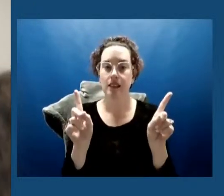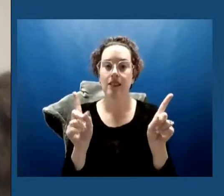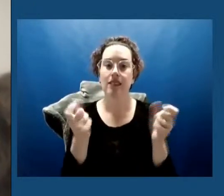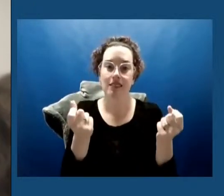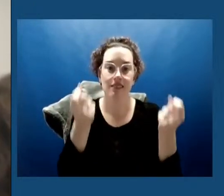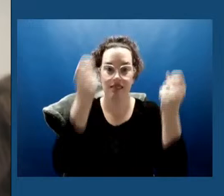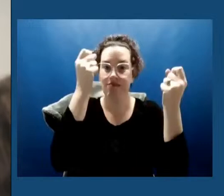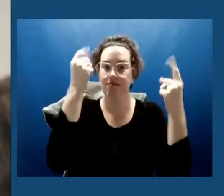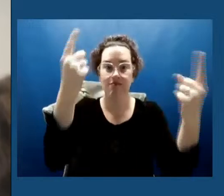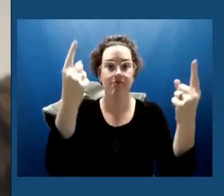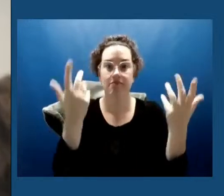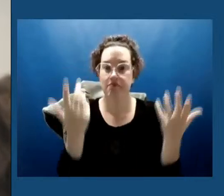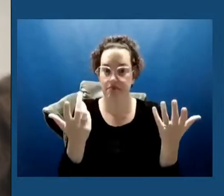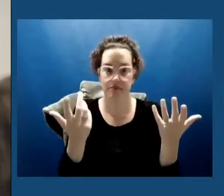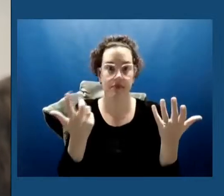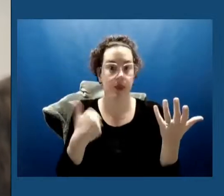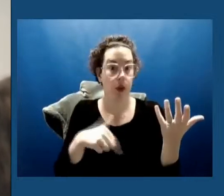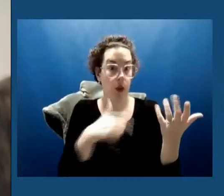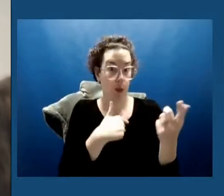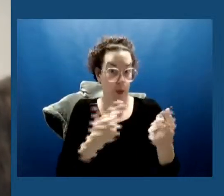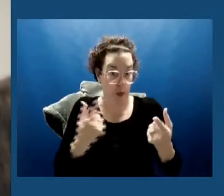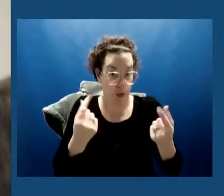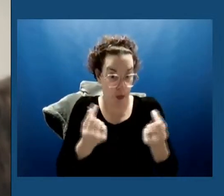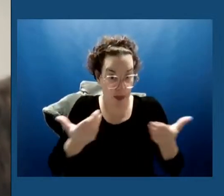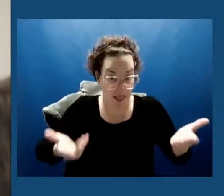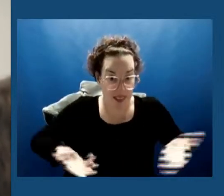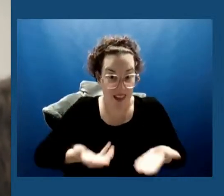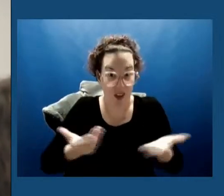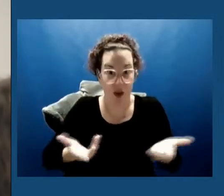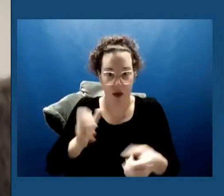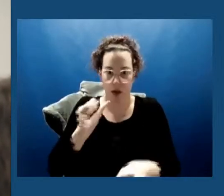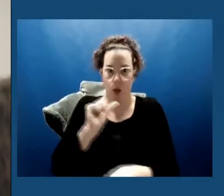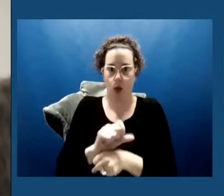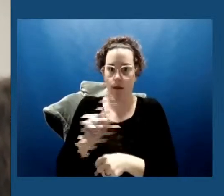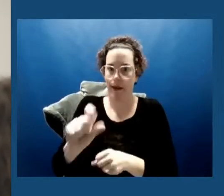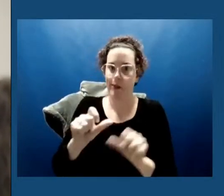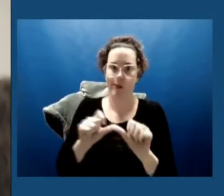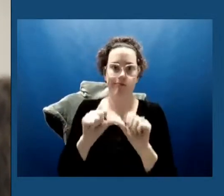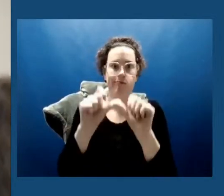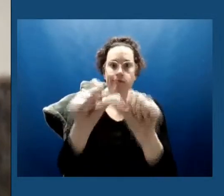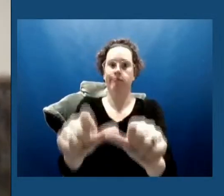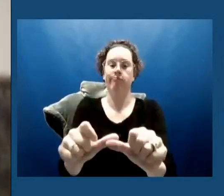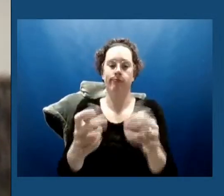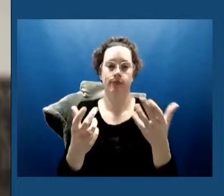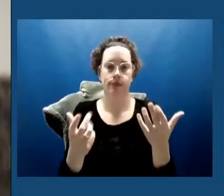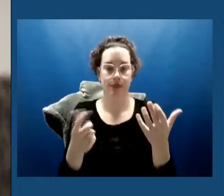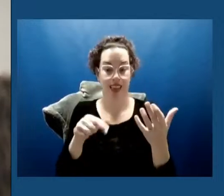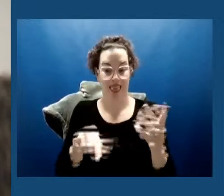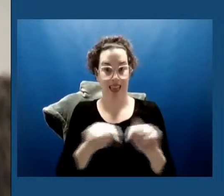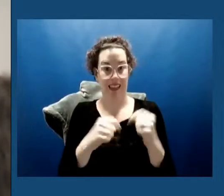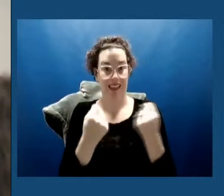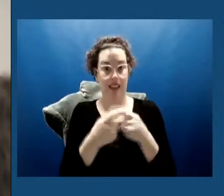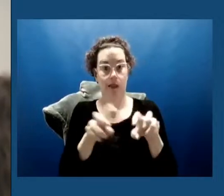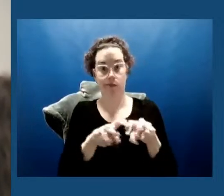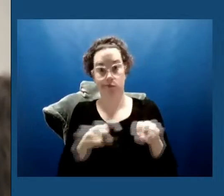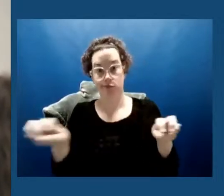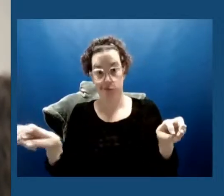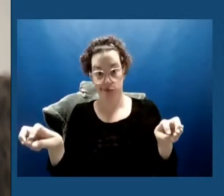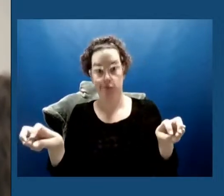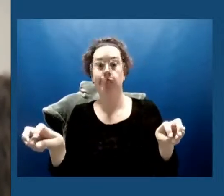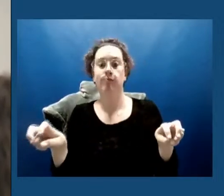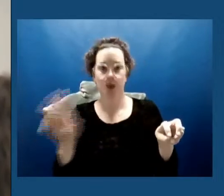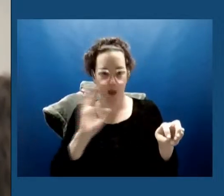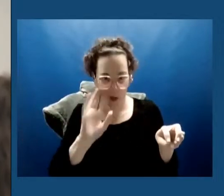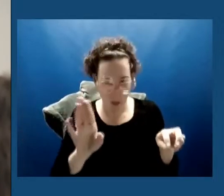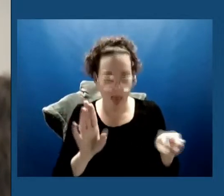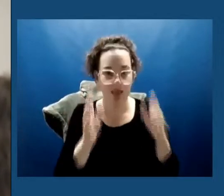far as what we're doing here, is this work just has to continue, right? Like, this team that's been brought together is what's going to make this